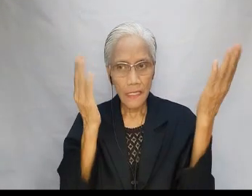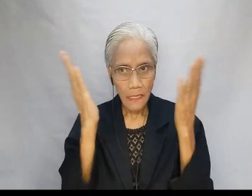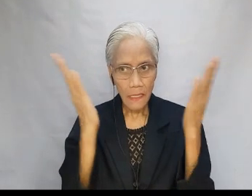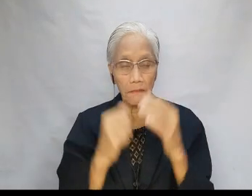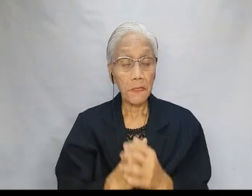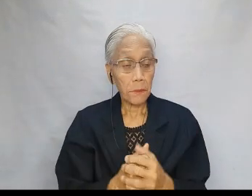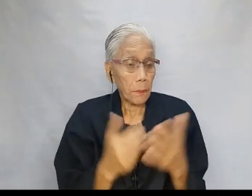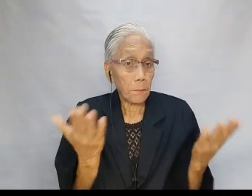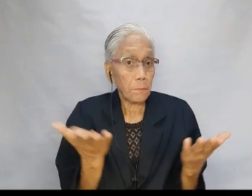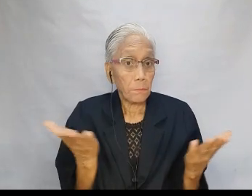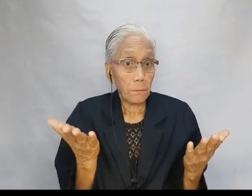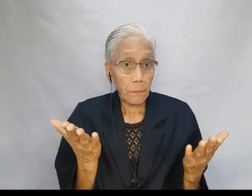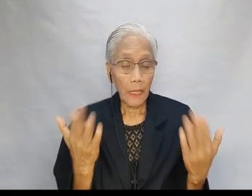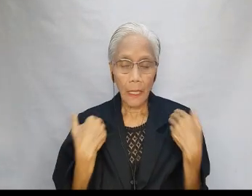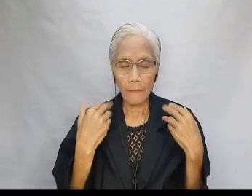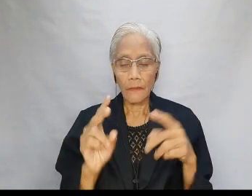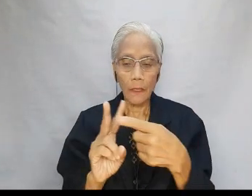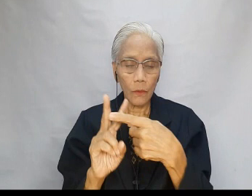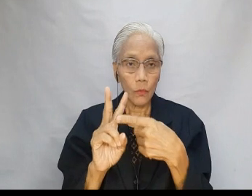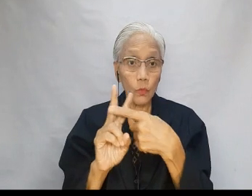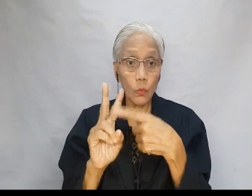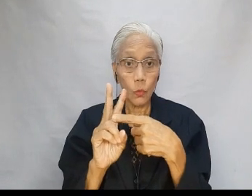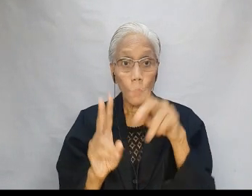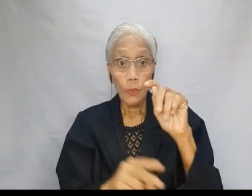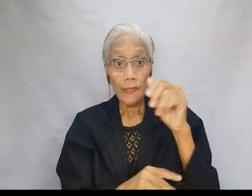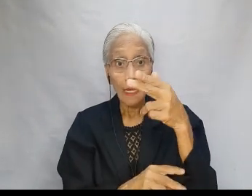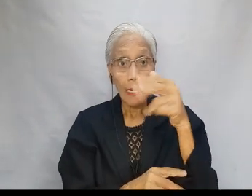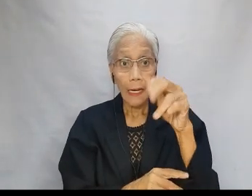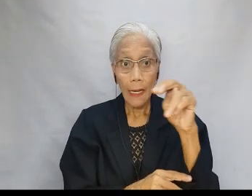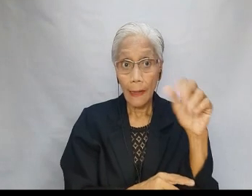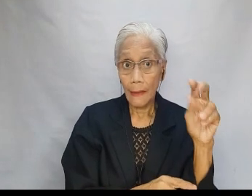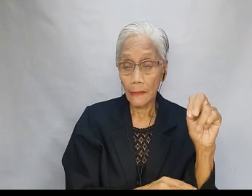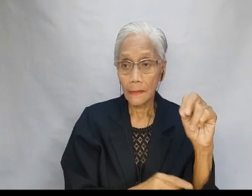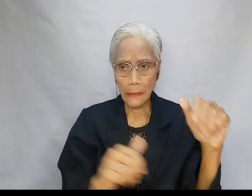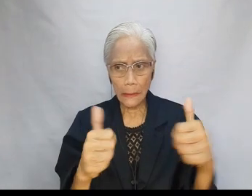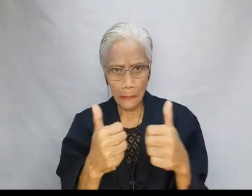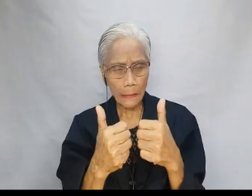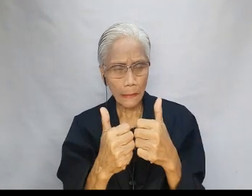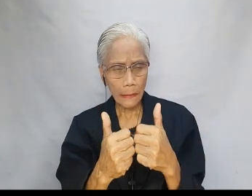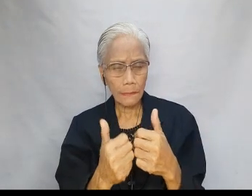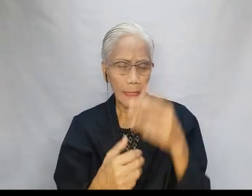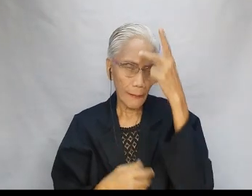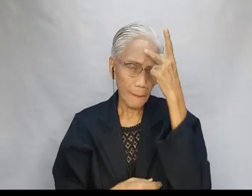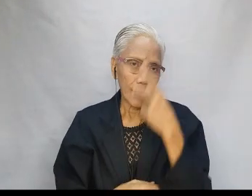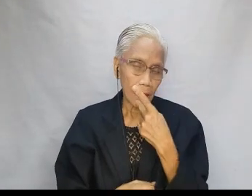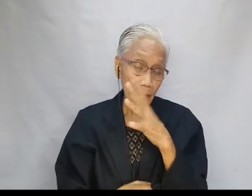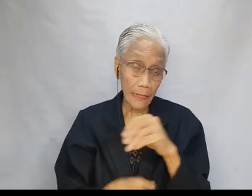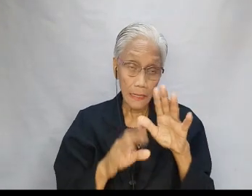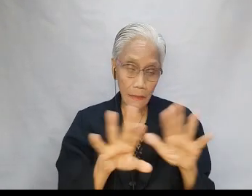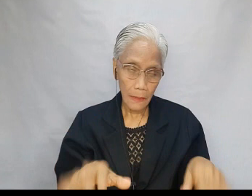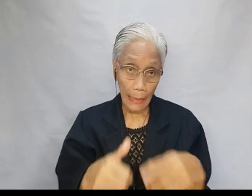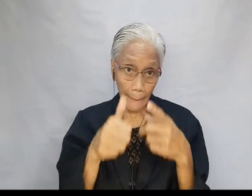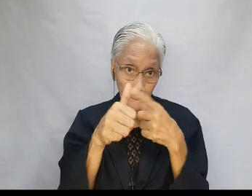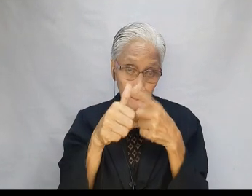service. So here are 2 tahanan challenges. My dear parents and children, number